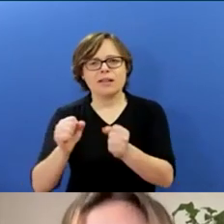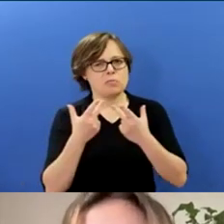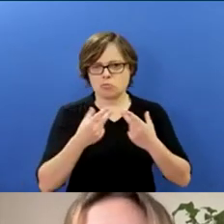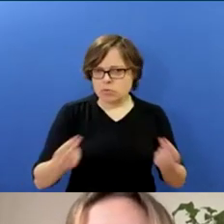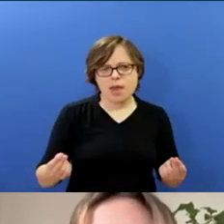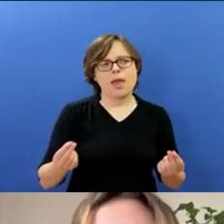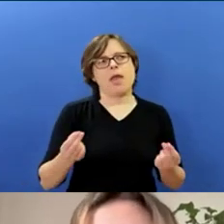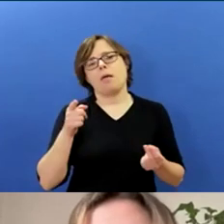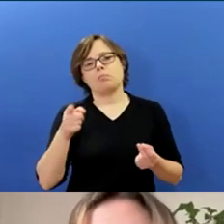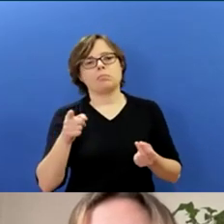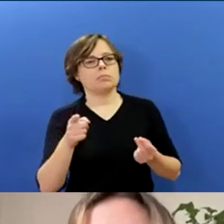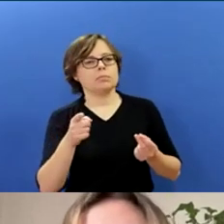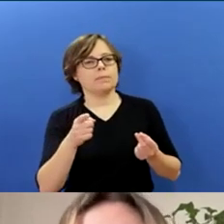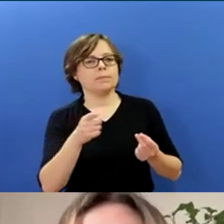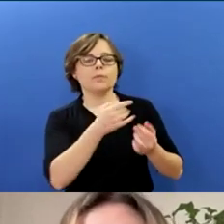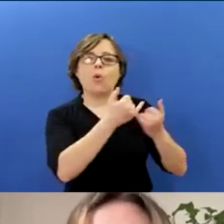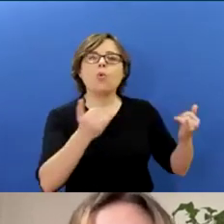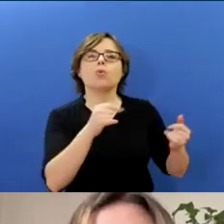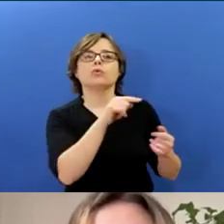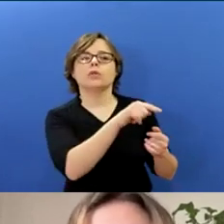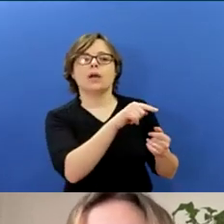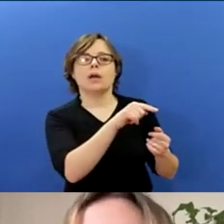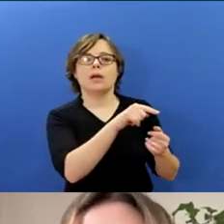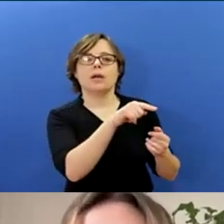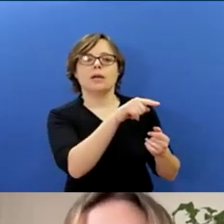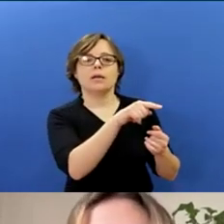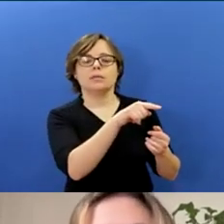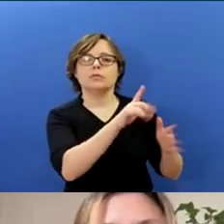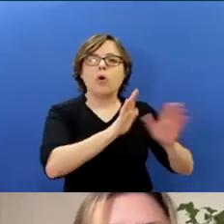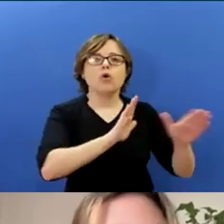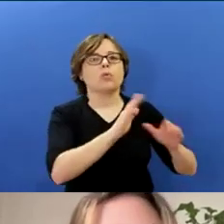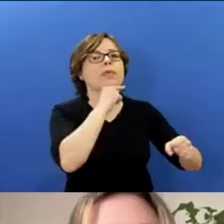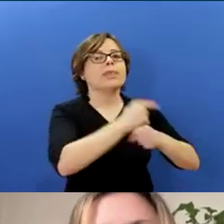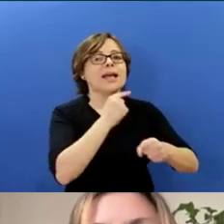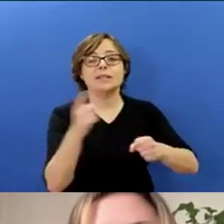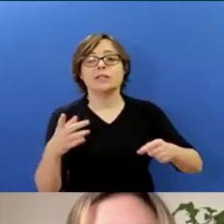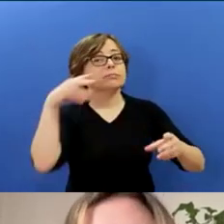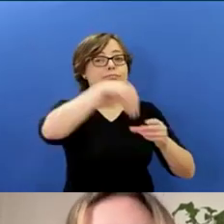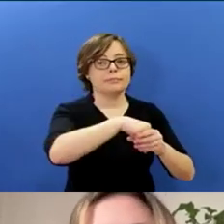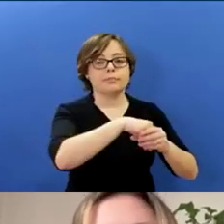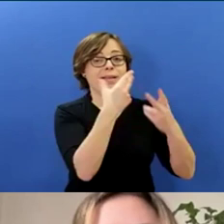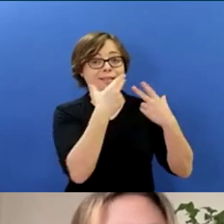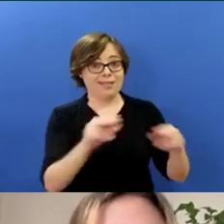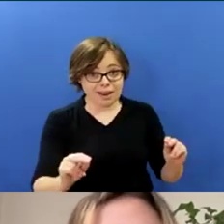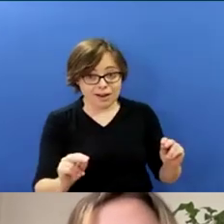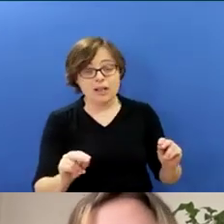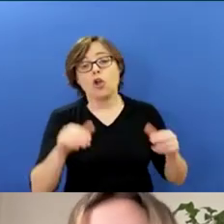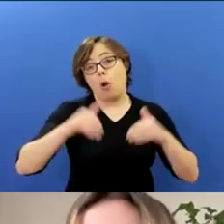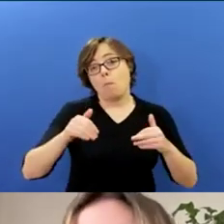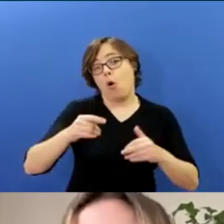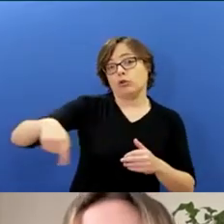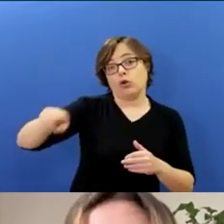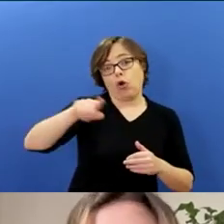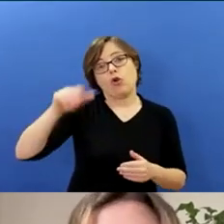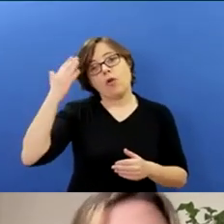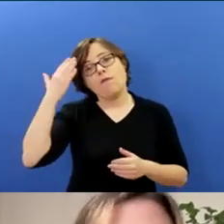institutionalized channels of participation, they might care more if the decision is clearly affecting their daily lives,